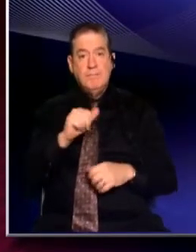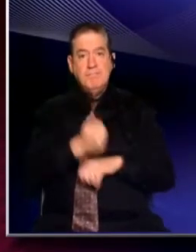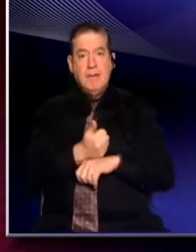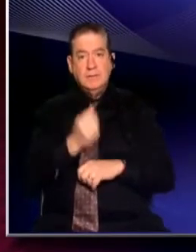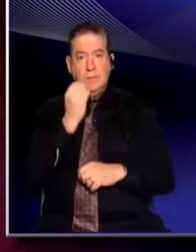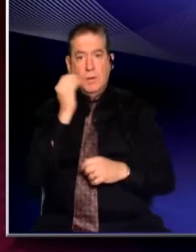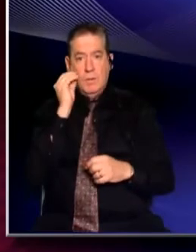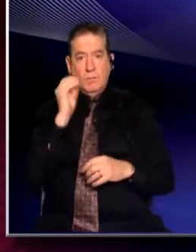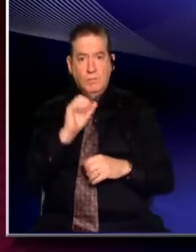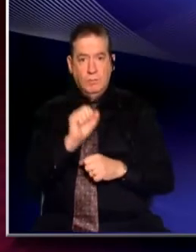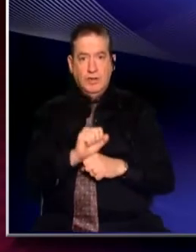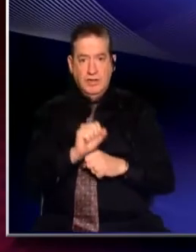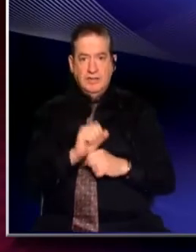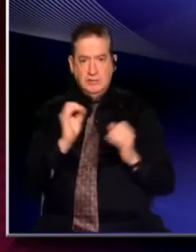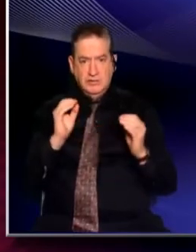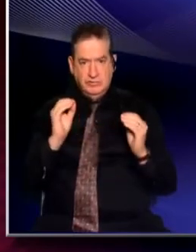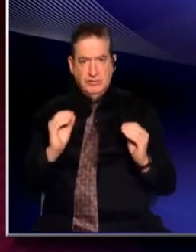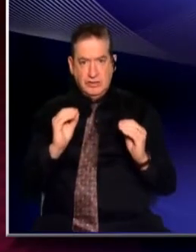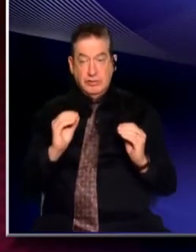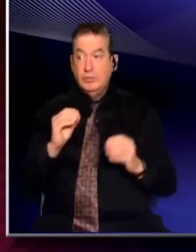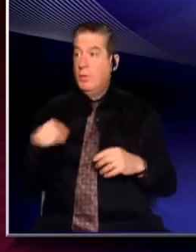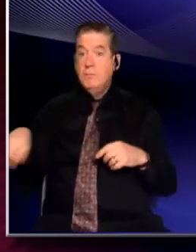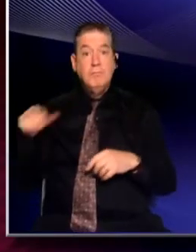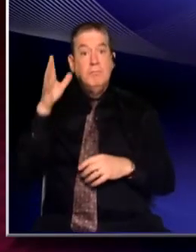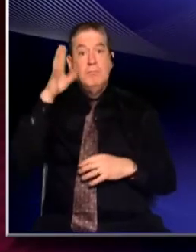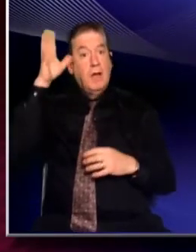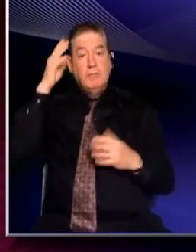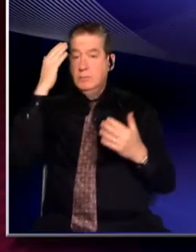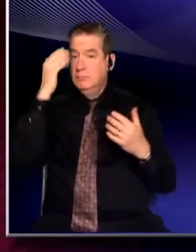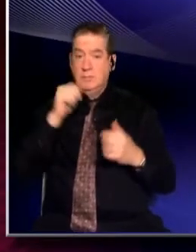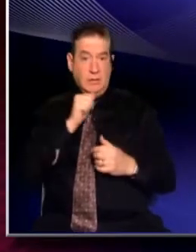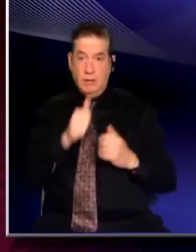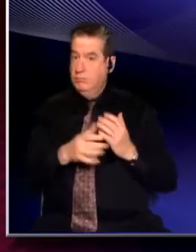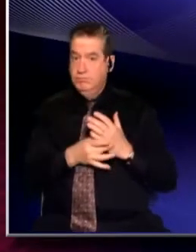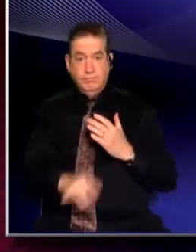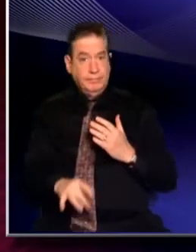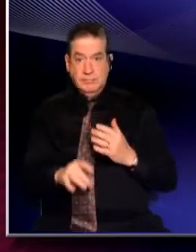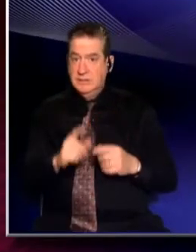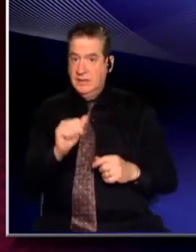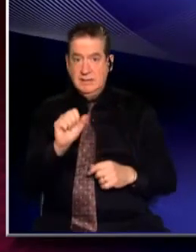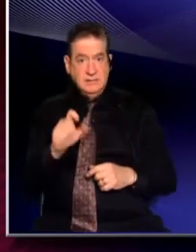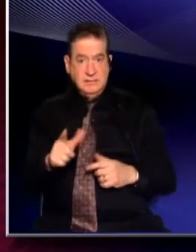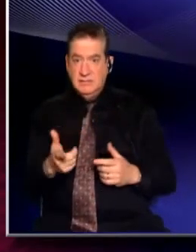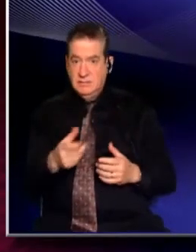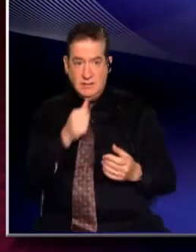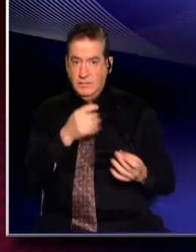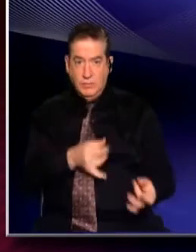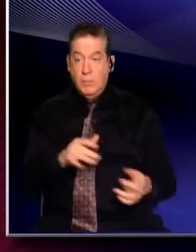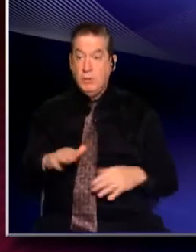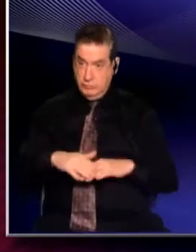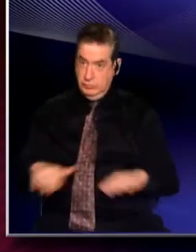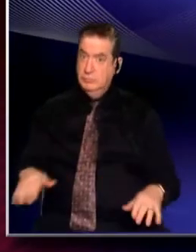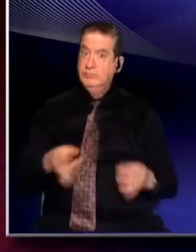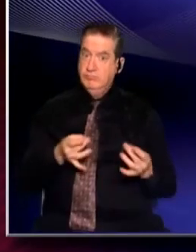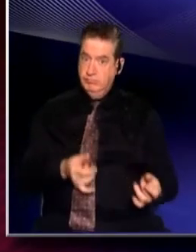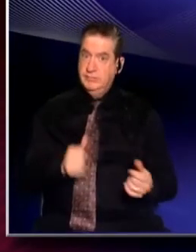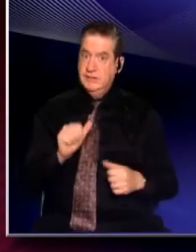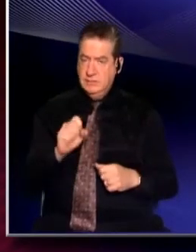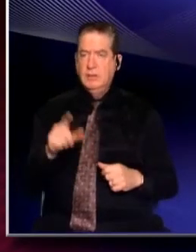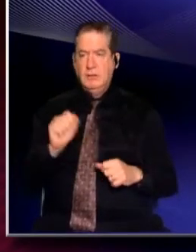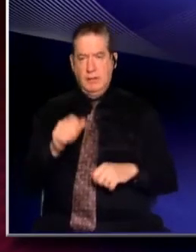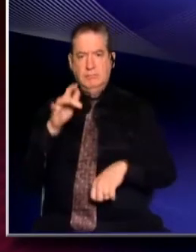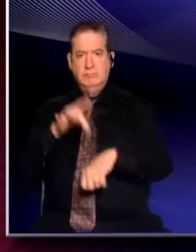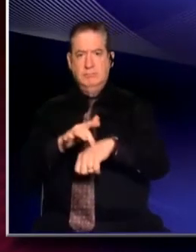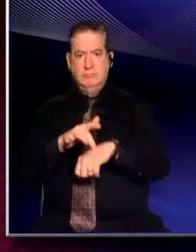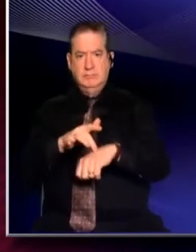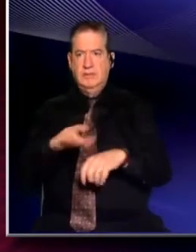So that way even parents who are not fluent in ASL but whose children are can access